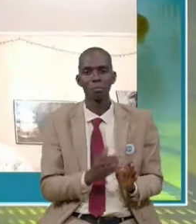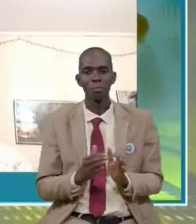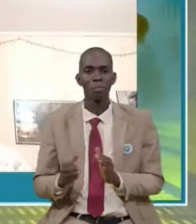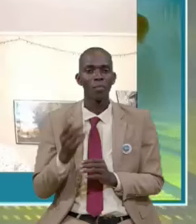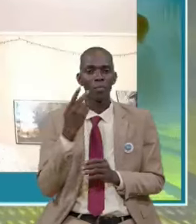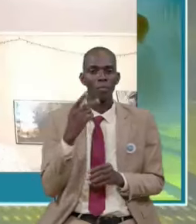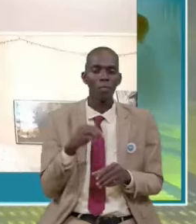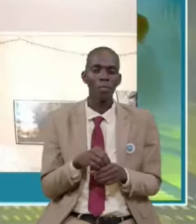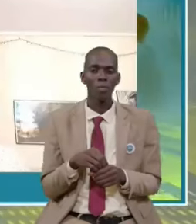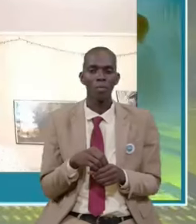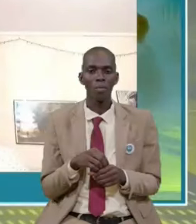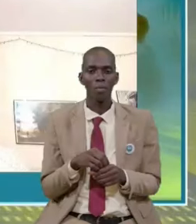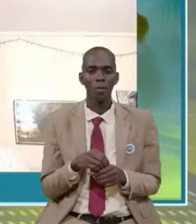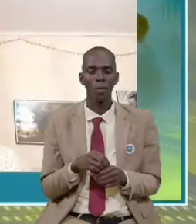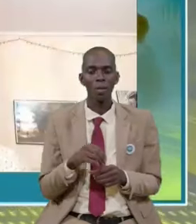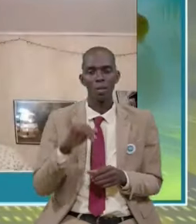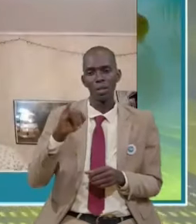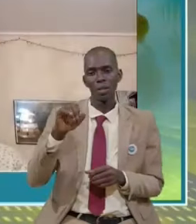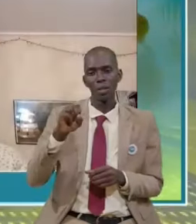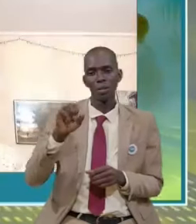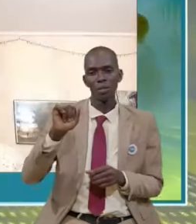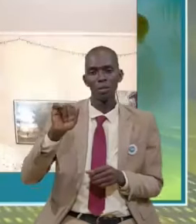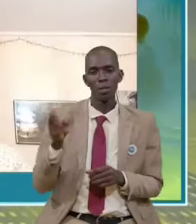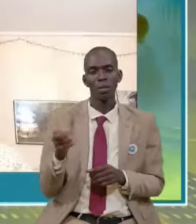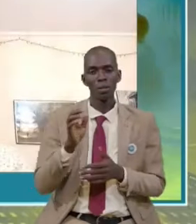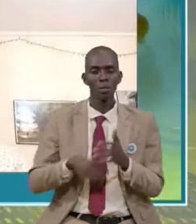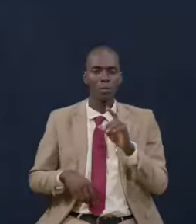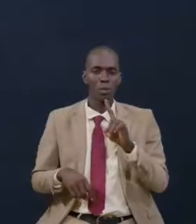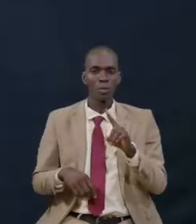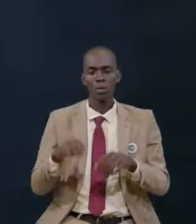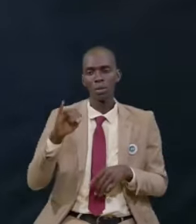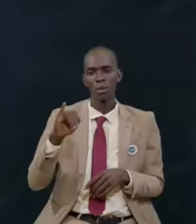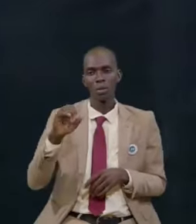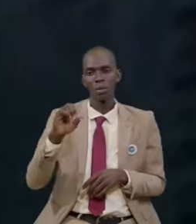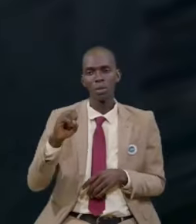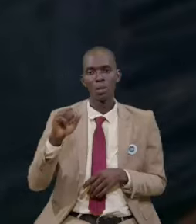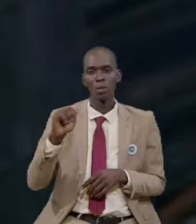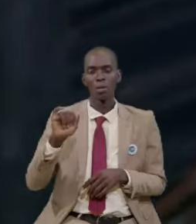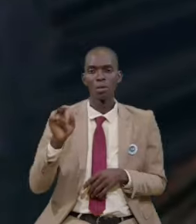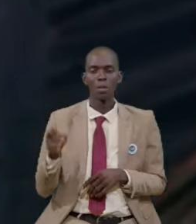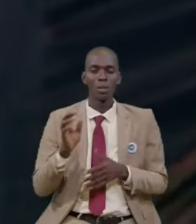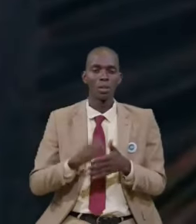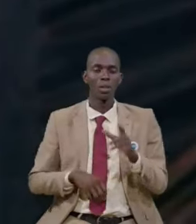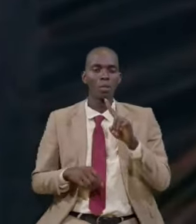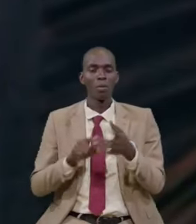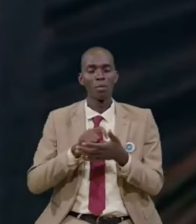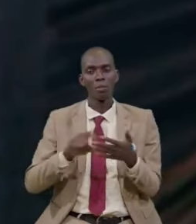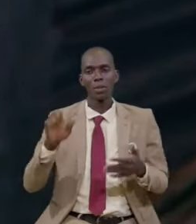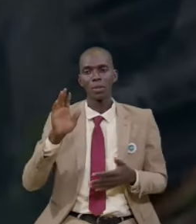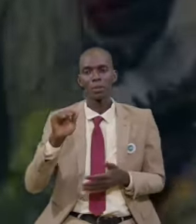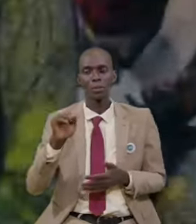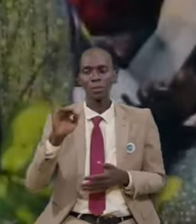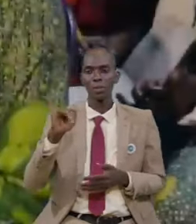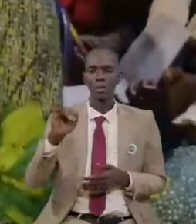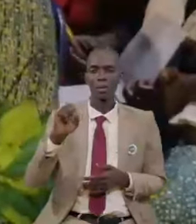looking at Isaiah chapter 1. And we're reading from verse 15. Isaiah chapter 1,